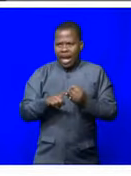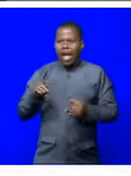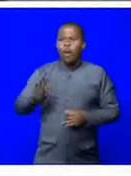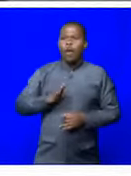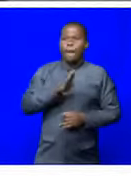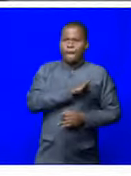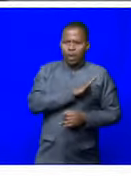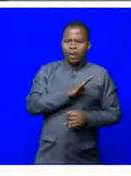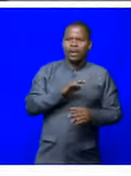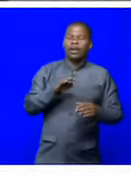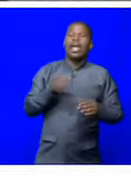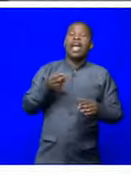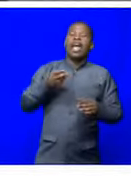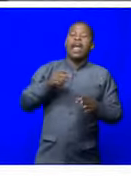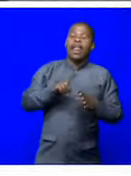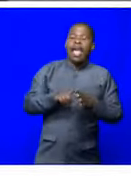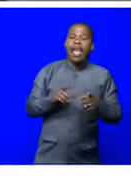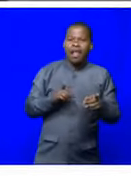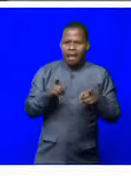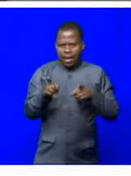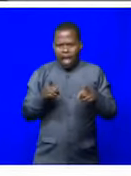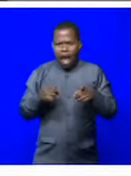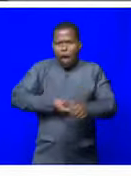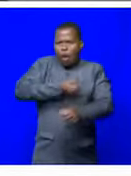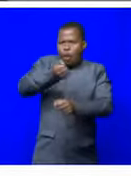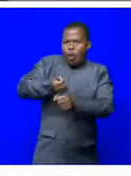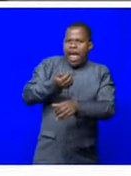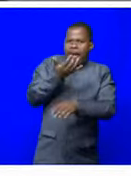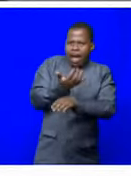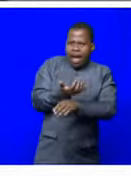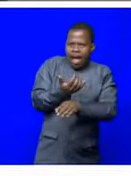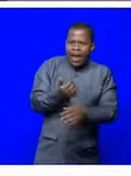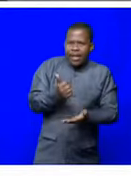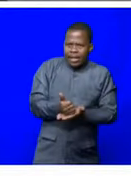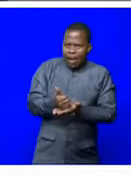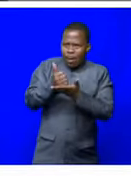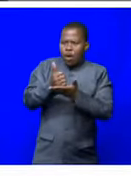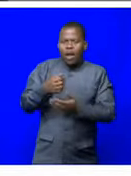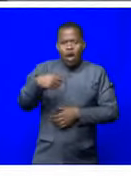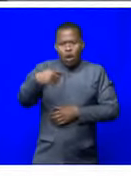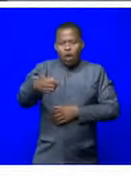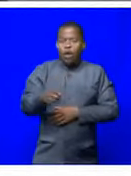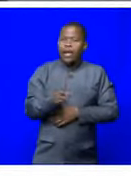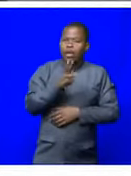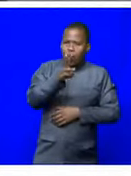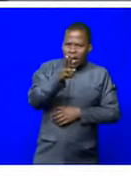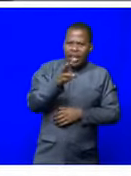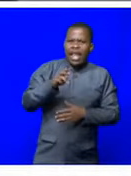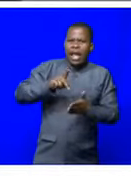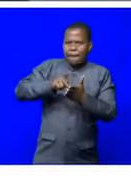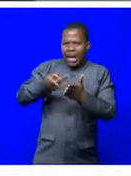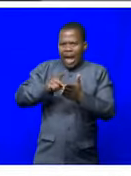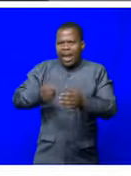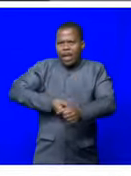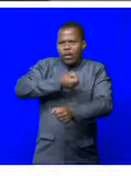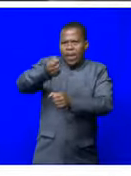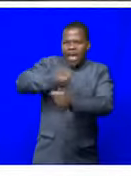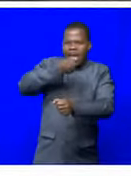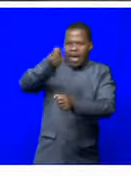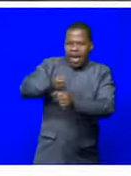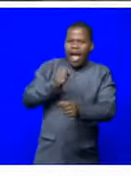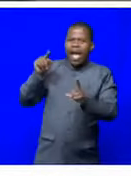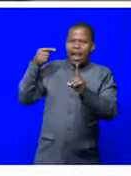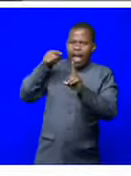director that I will support them and work hard in driving the strategic objectives of the EEA